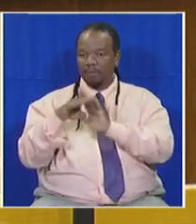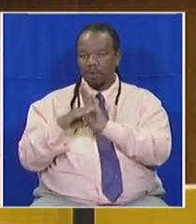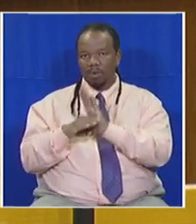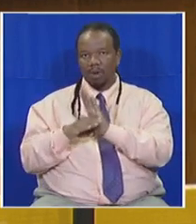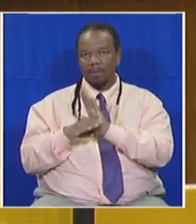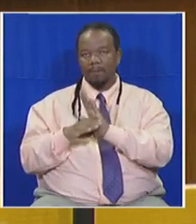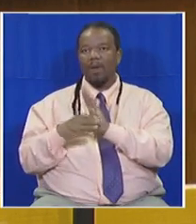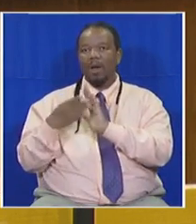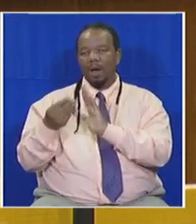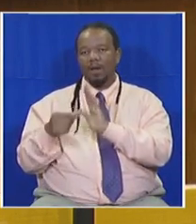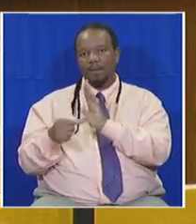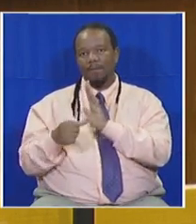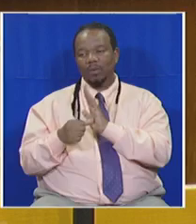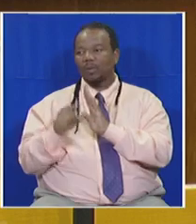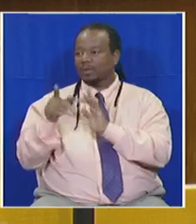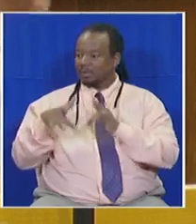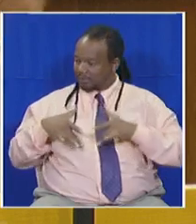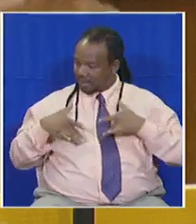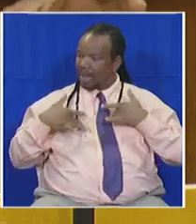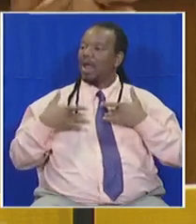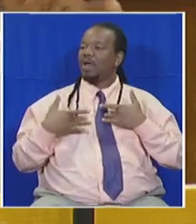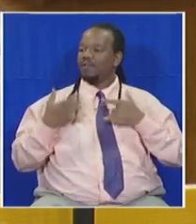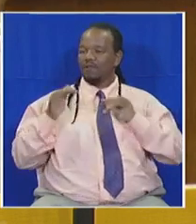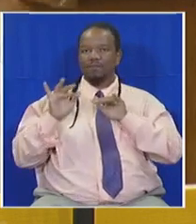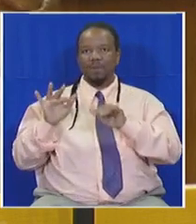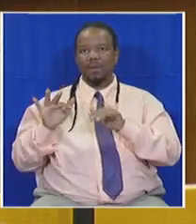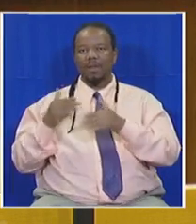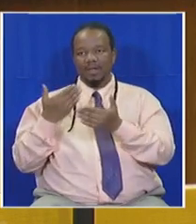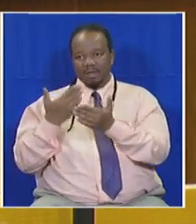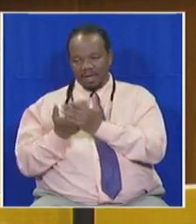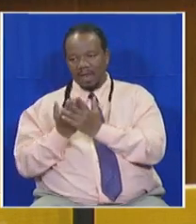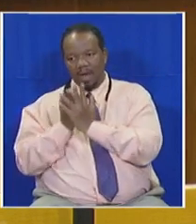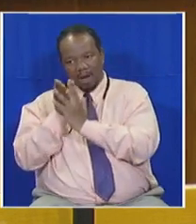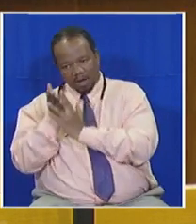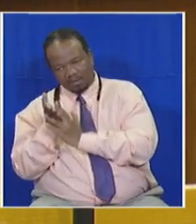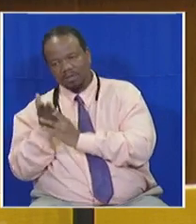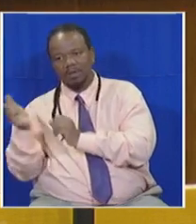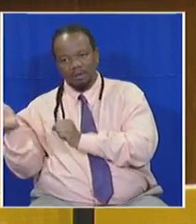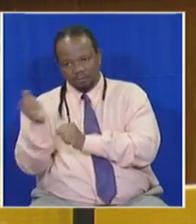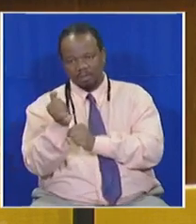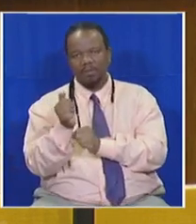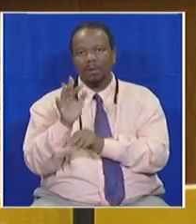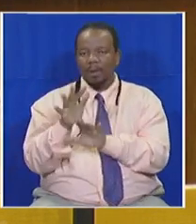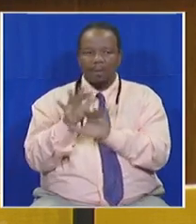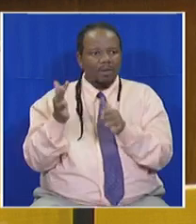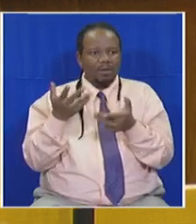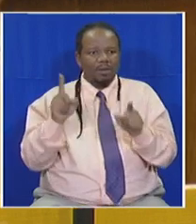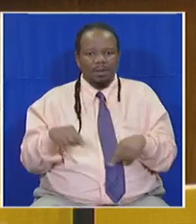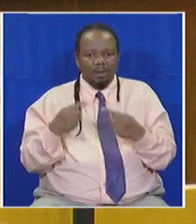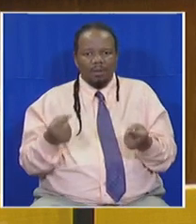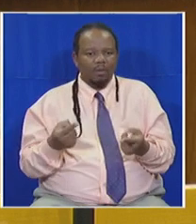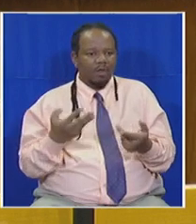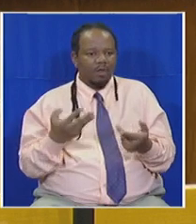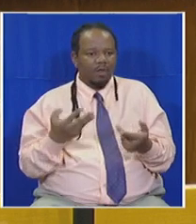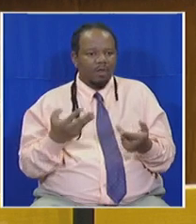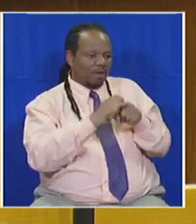our less fortunate people are employable. They can access the labor market. So they can't access the labor market if they are